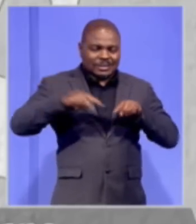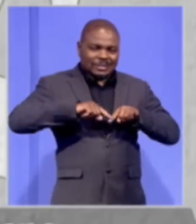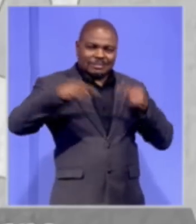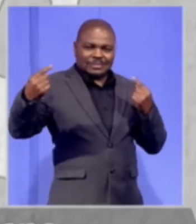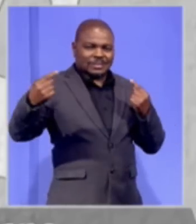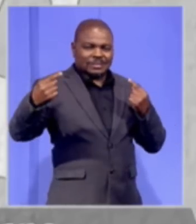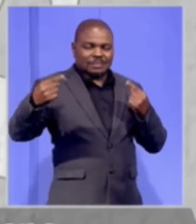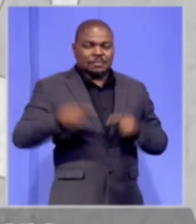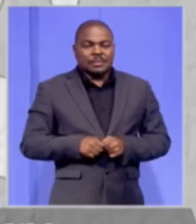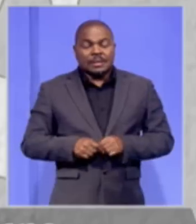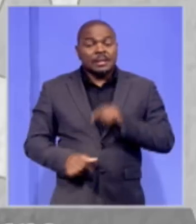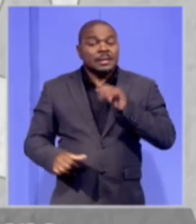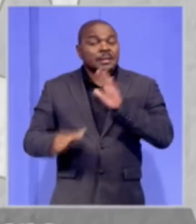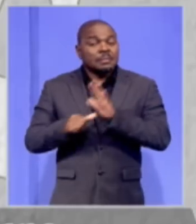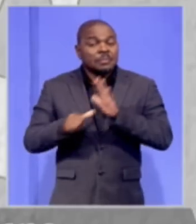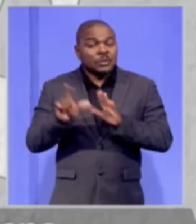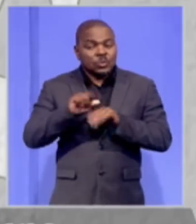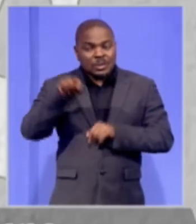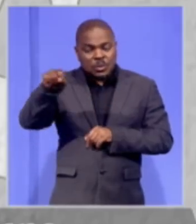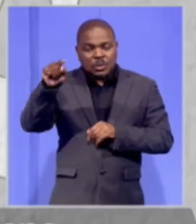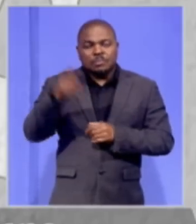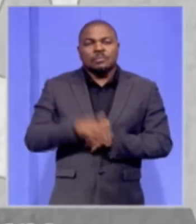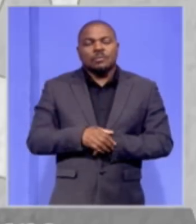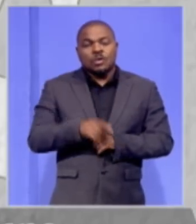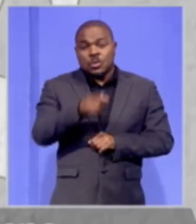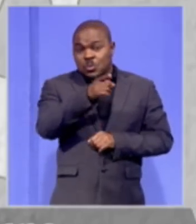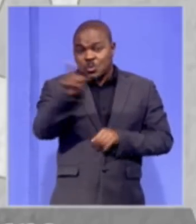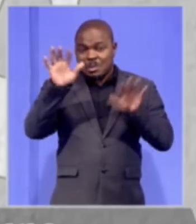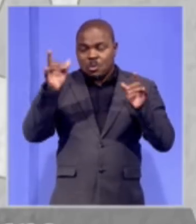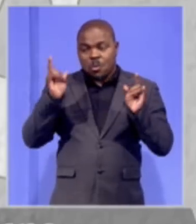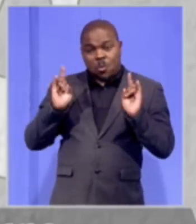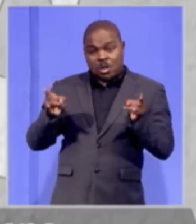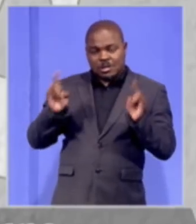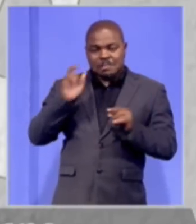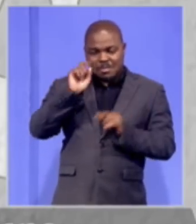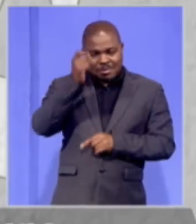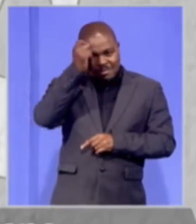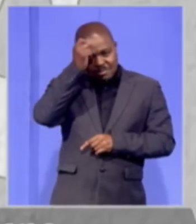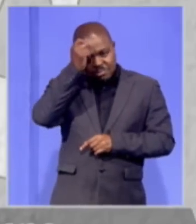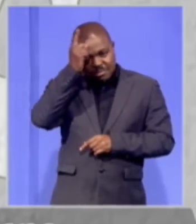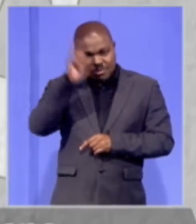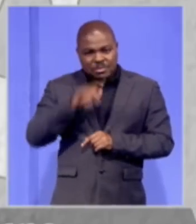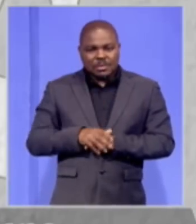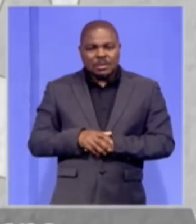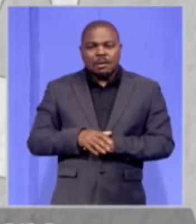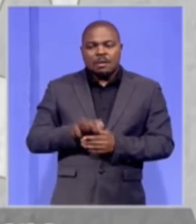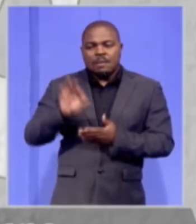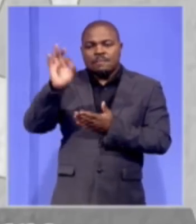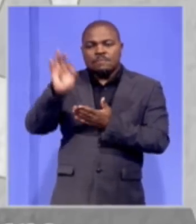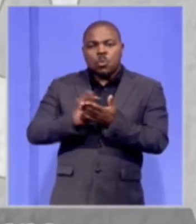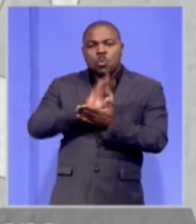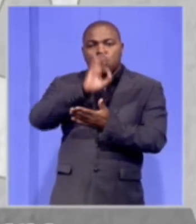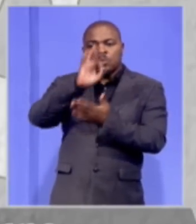ba jwalo. Taba ya bohlokwa ke hore bamamedi le bashebeli ba tlameha ba utlwisise hore mokgwa wa ho tshwara dikgetho o a fapana.